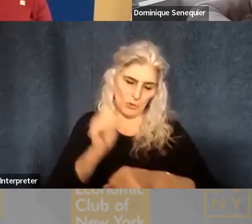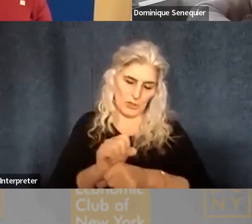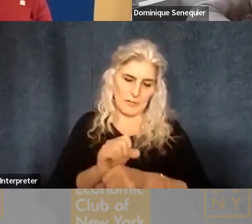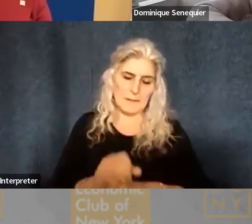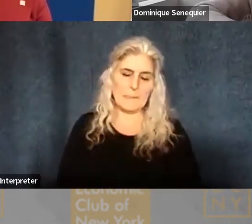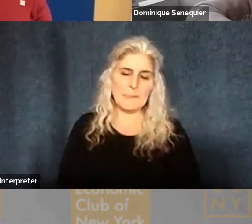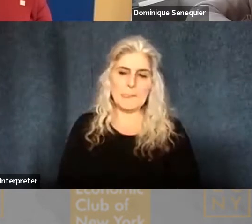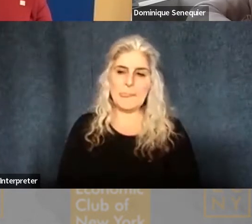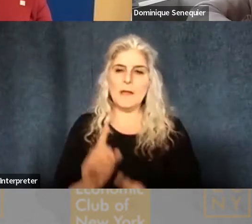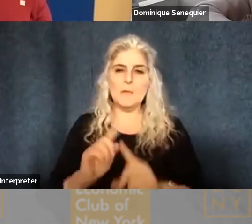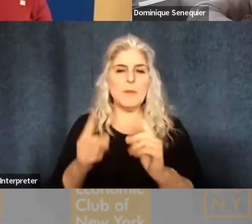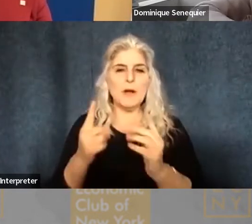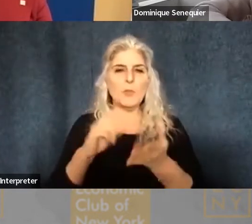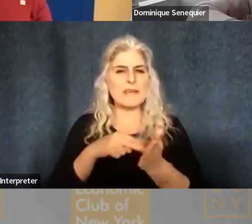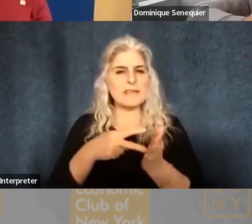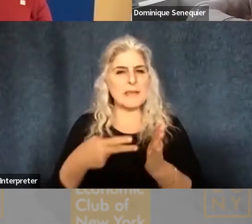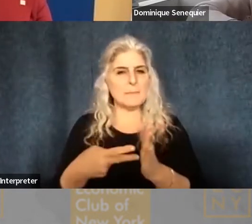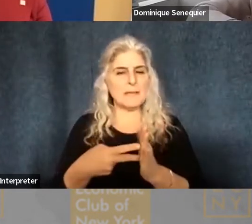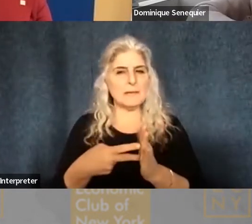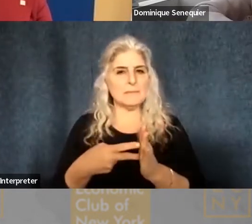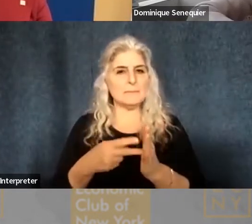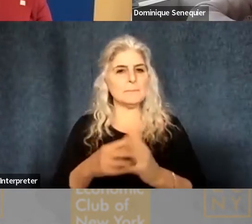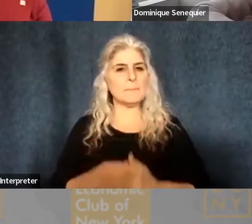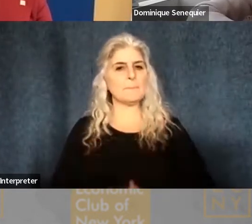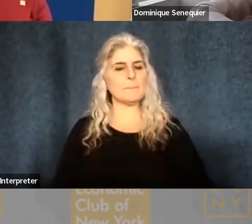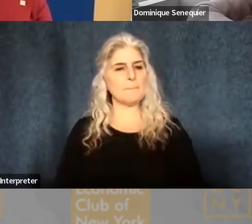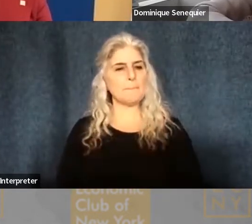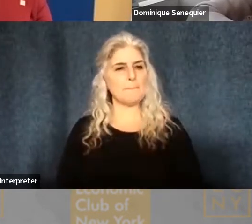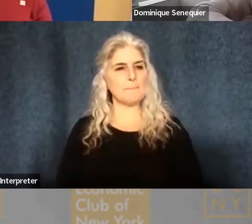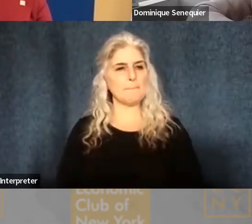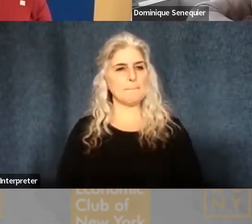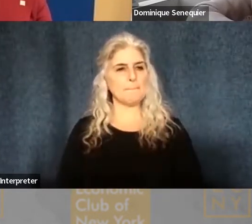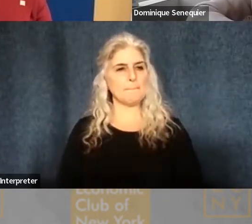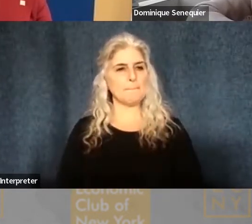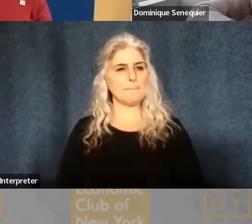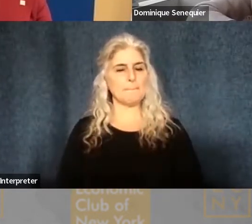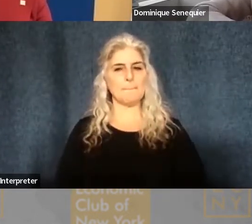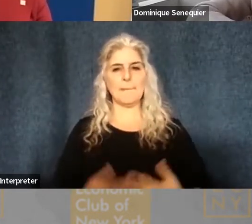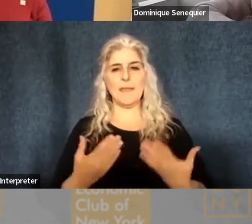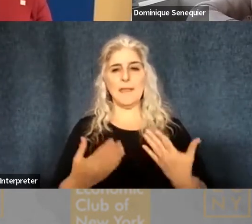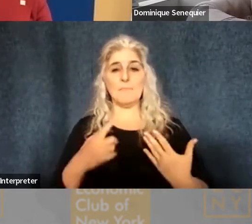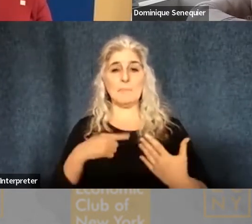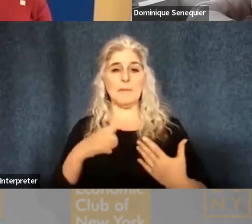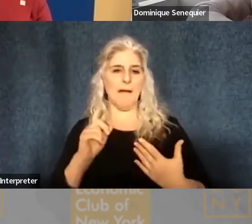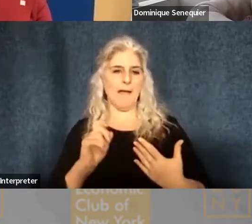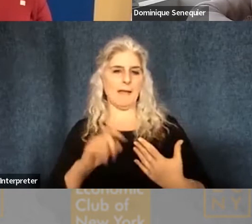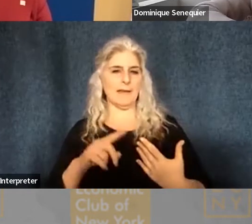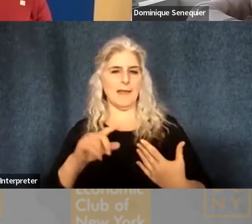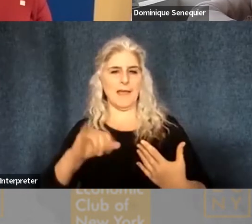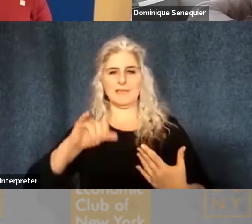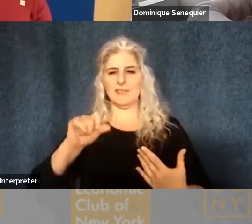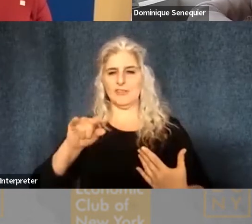what does that mean? It means, and I can ask a genius, but when we speak to some